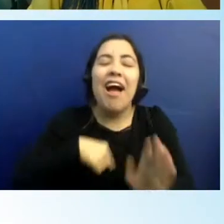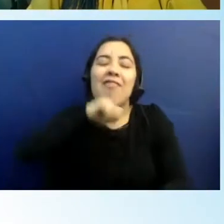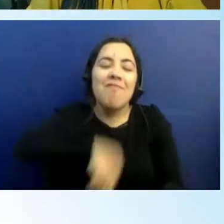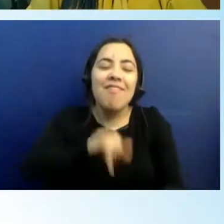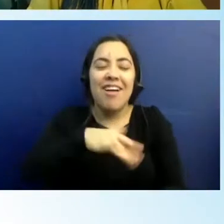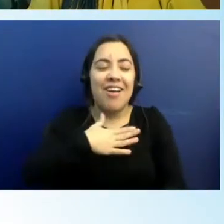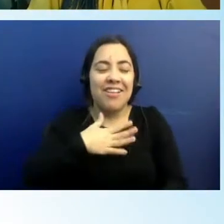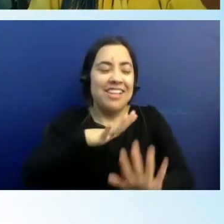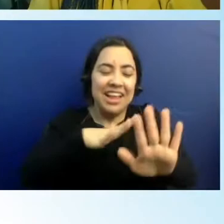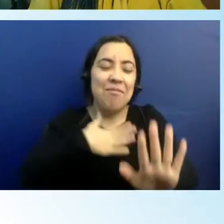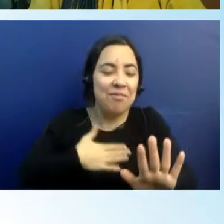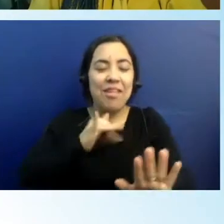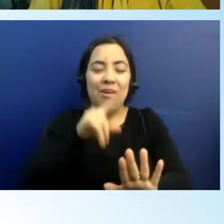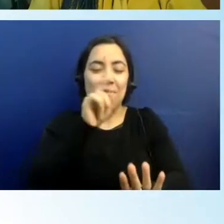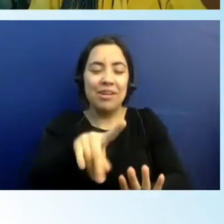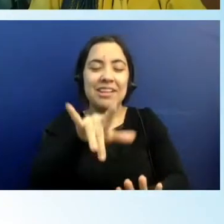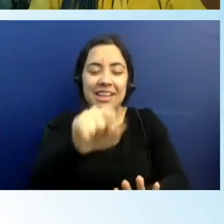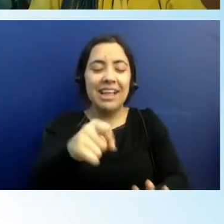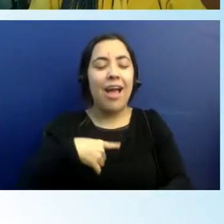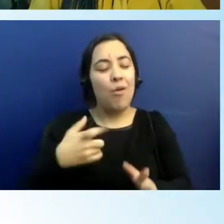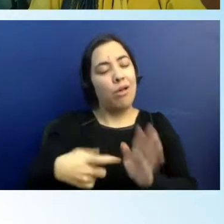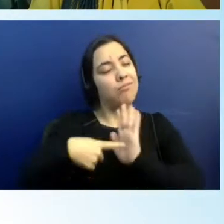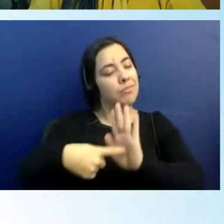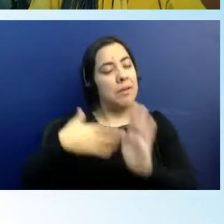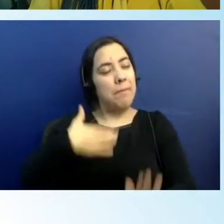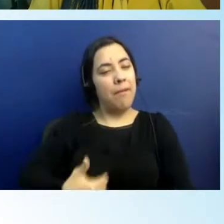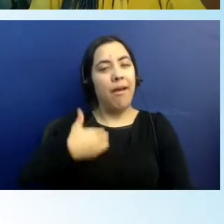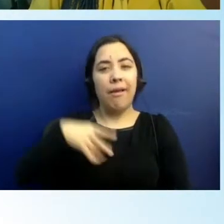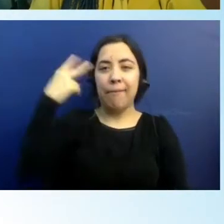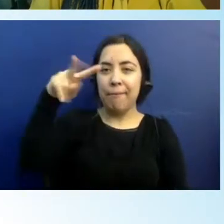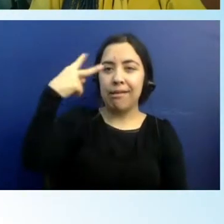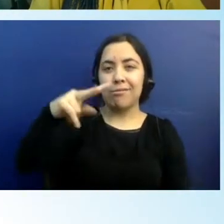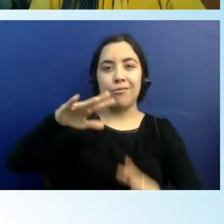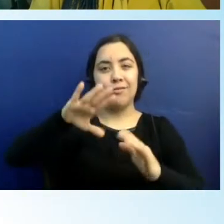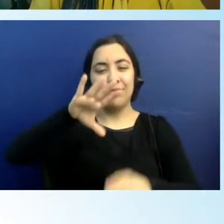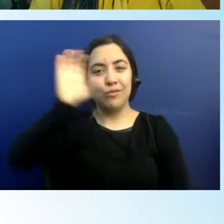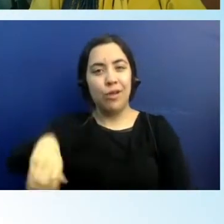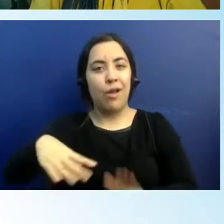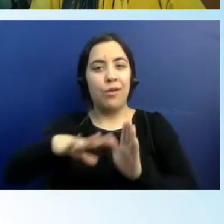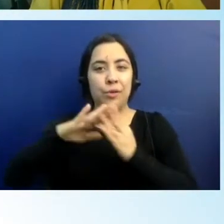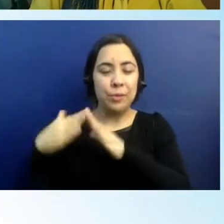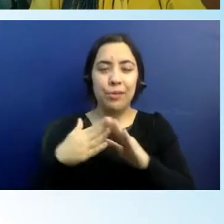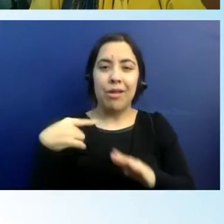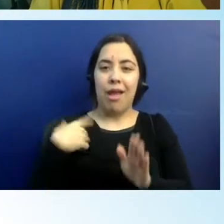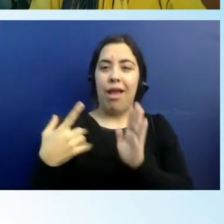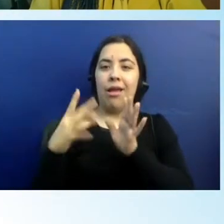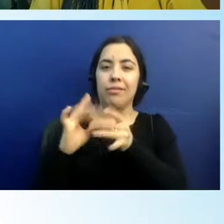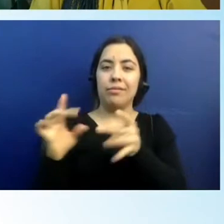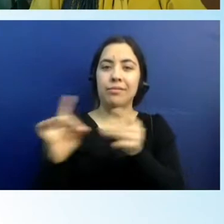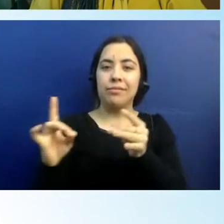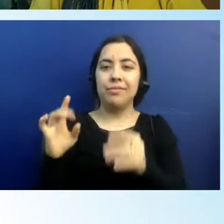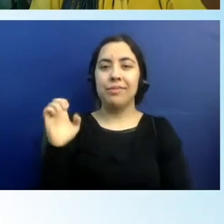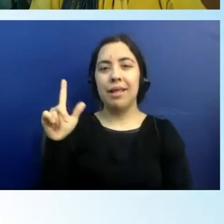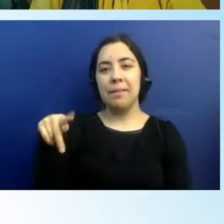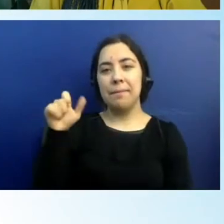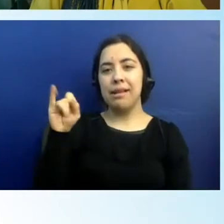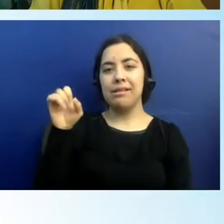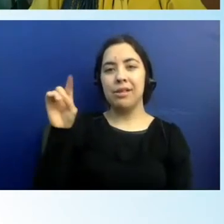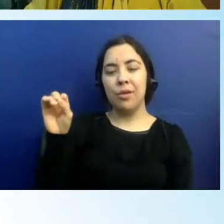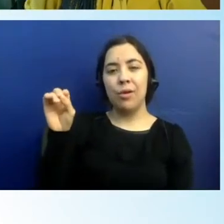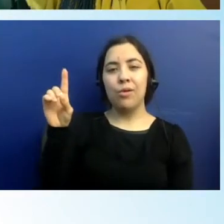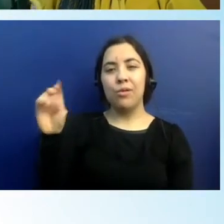question. So I want to represent my Mexican Chicago community here, and I'm going to say it's a song called El Pasito